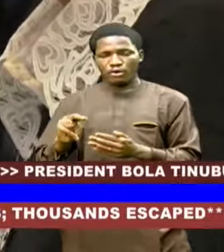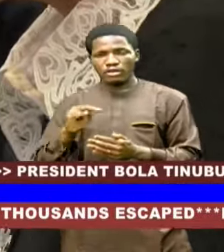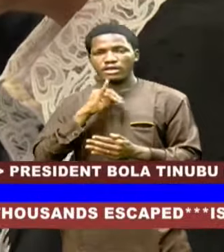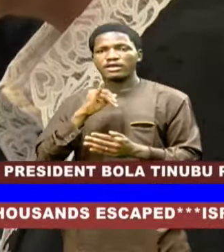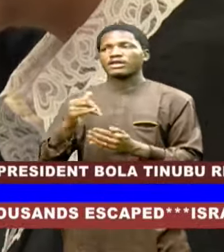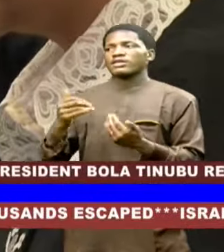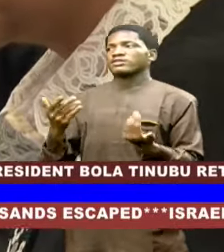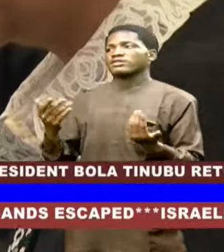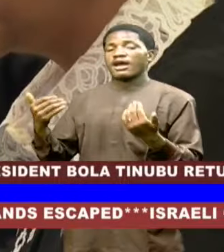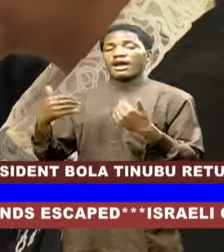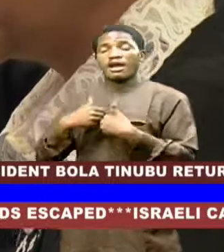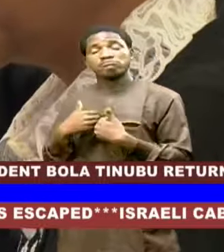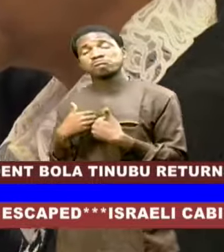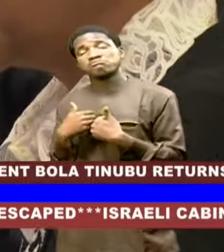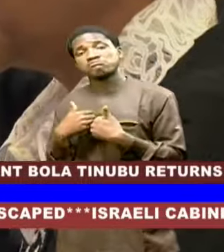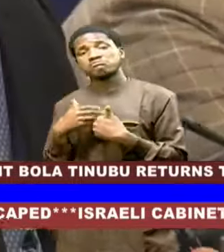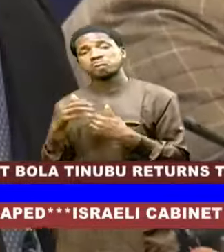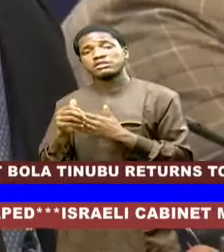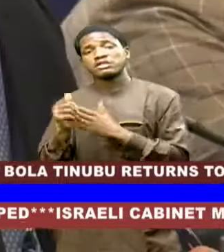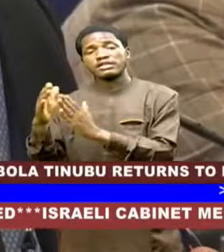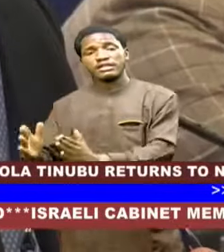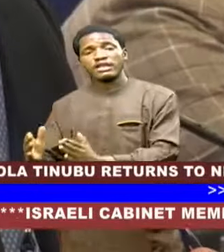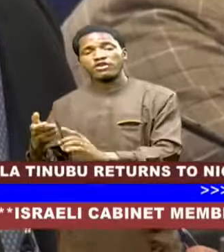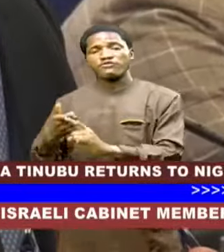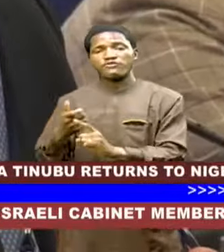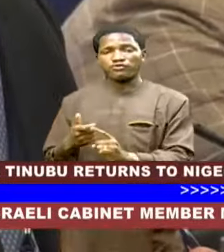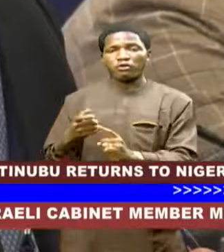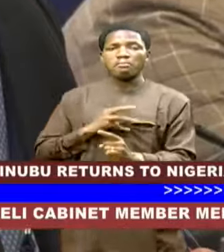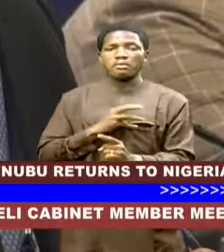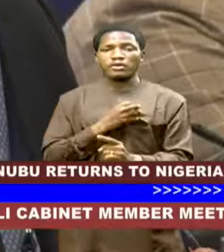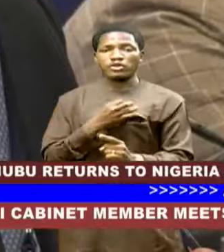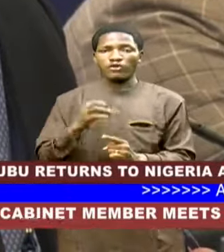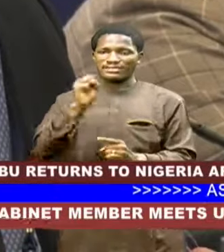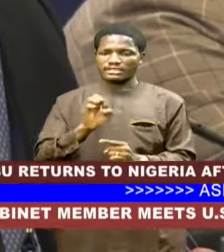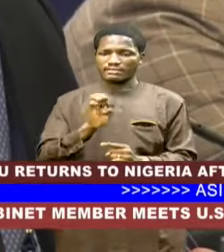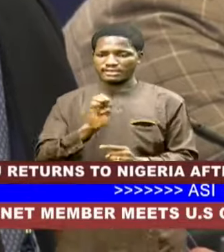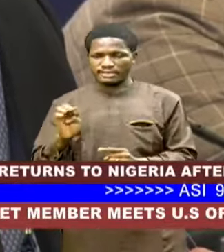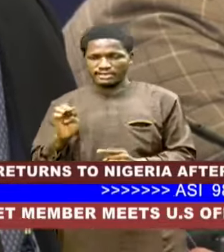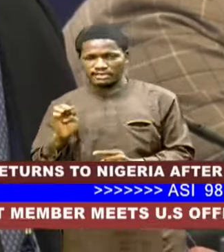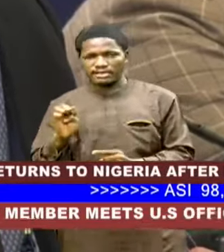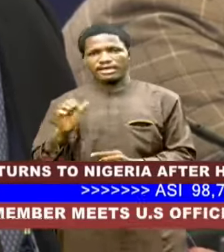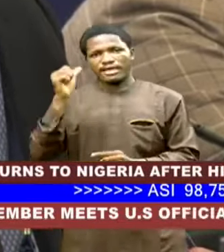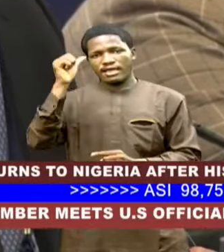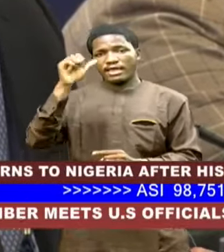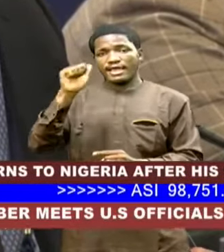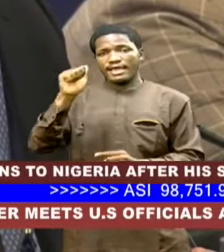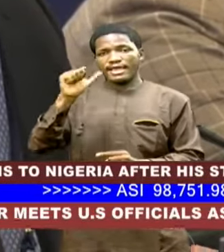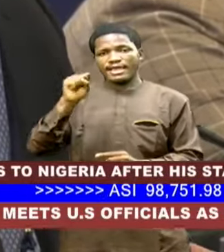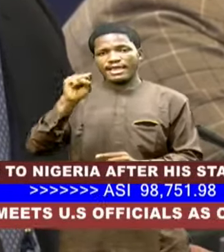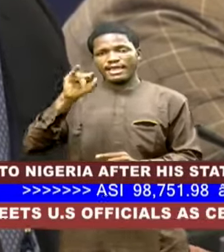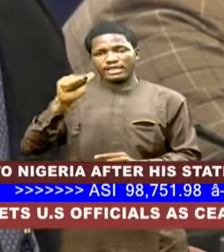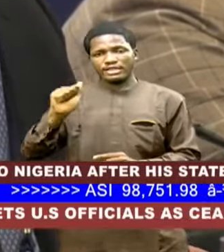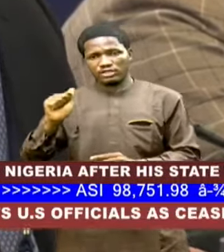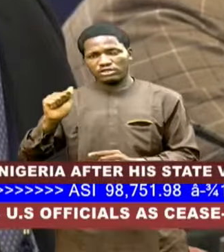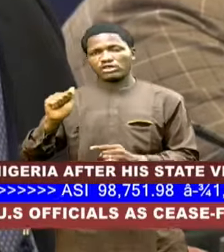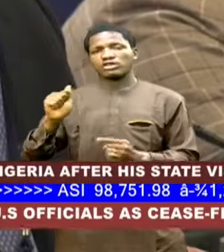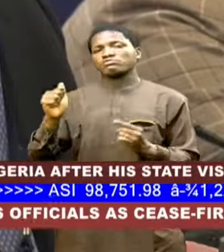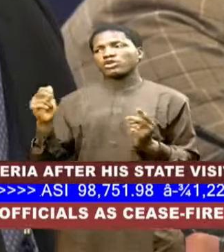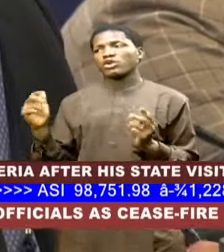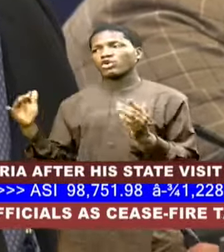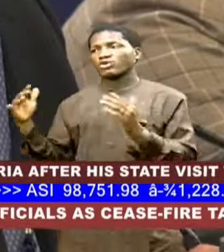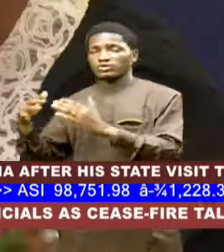the 10-member Association of Southeast Asian Countries, ASEAN, for a summit from Monday to Wednesday.